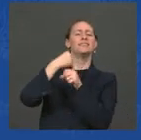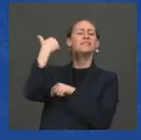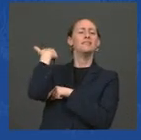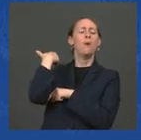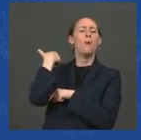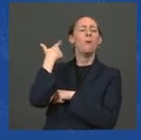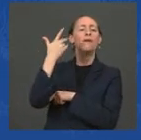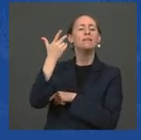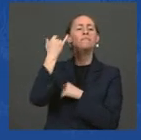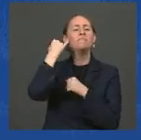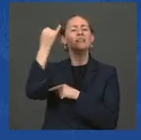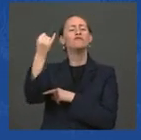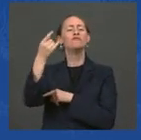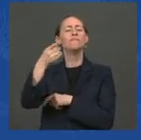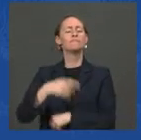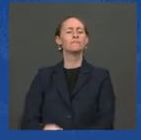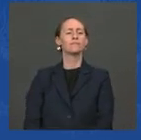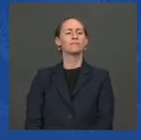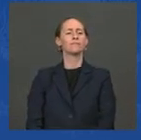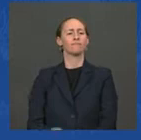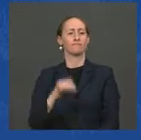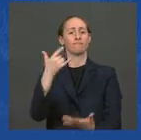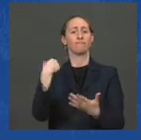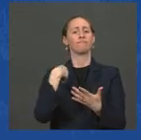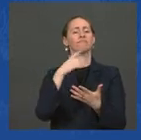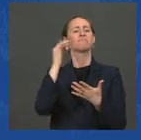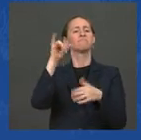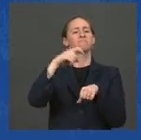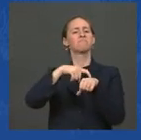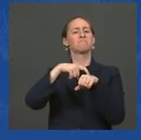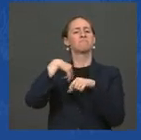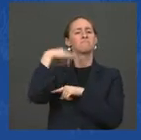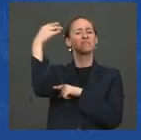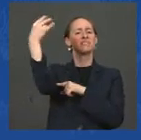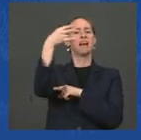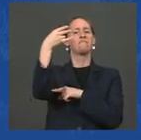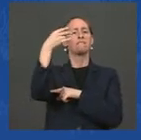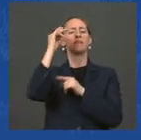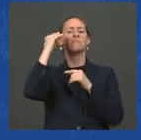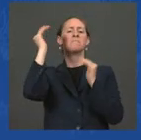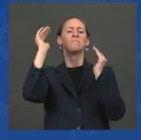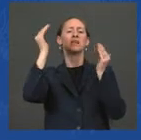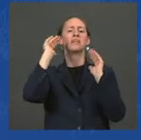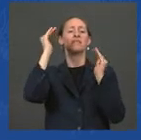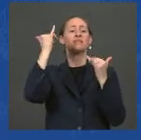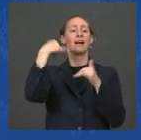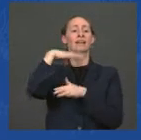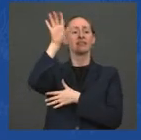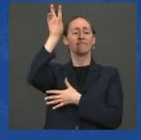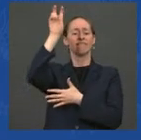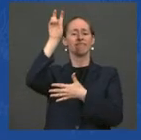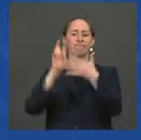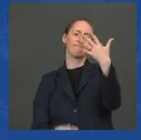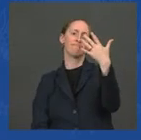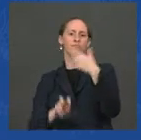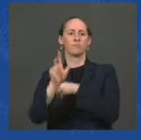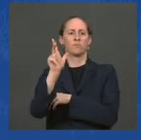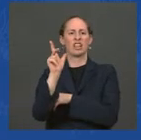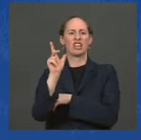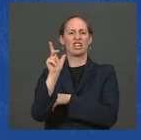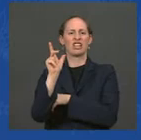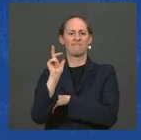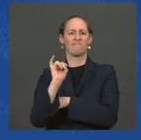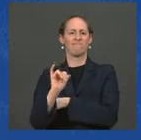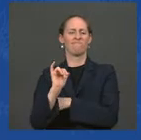among advanced economies in the share of women in the workforce. Today, in America, we rank 23rd.